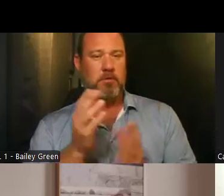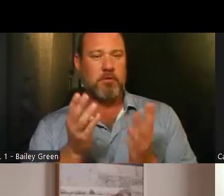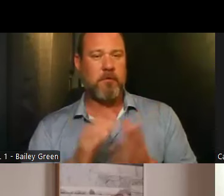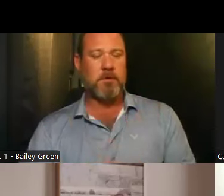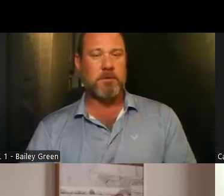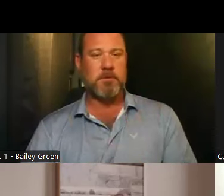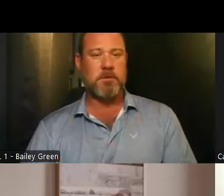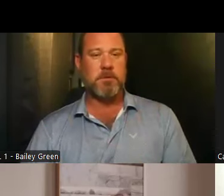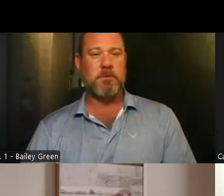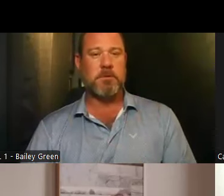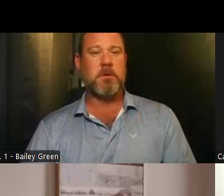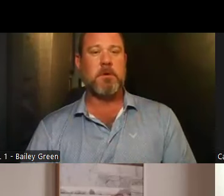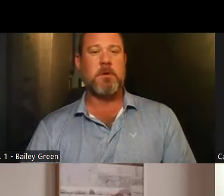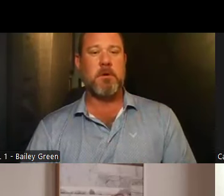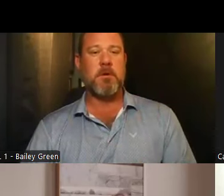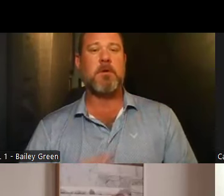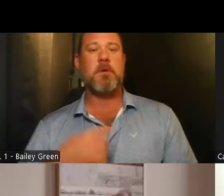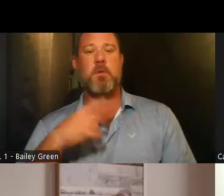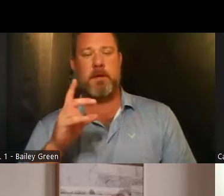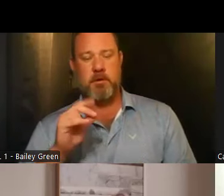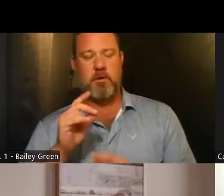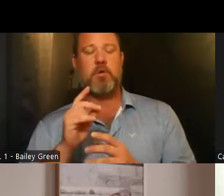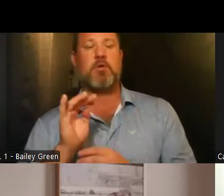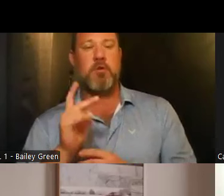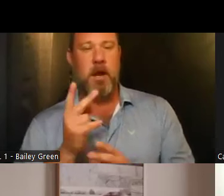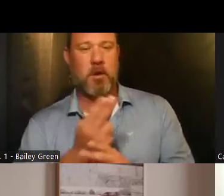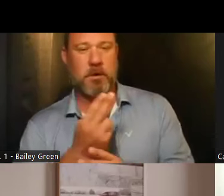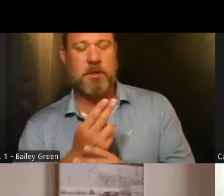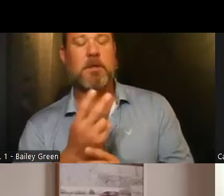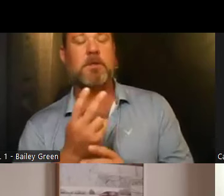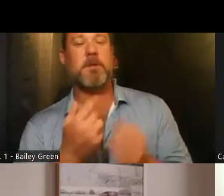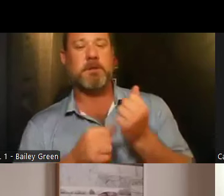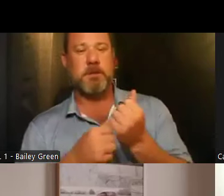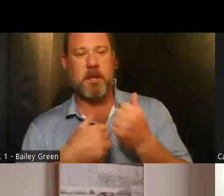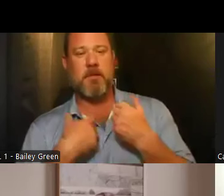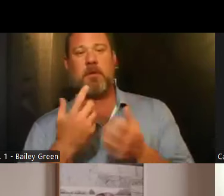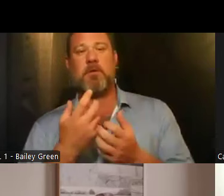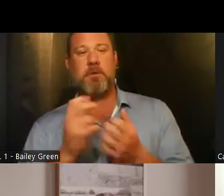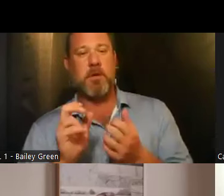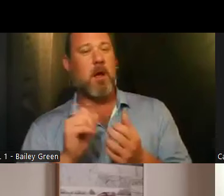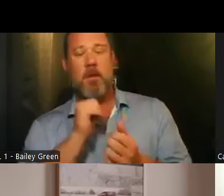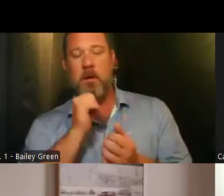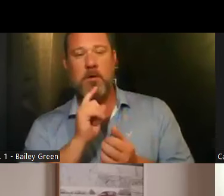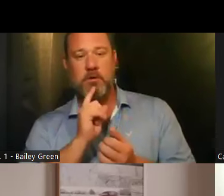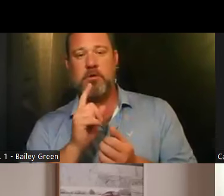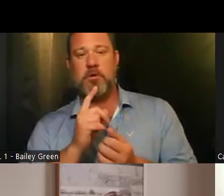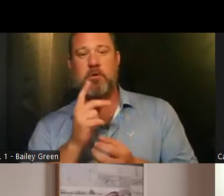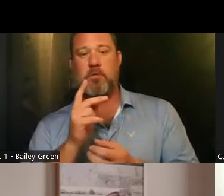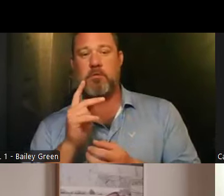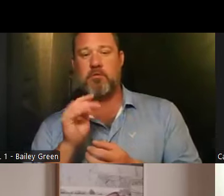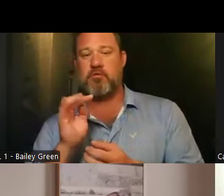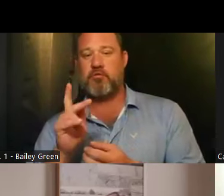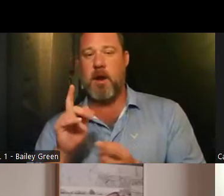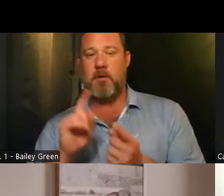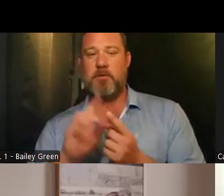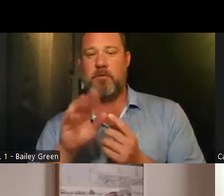curious. We do track utilization in the assisted living transitions program. I'm not certain that we track down to